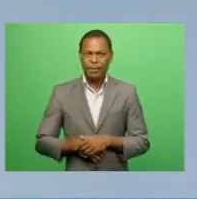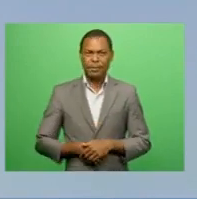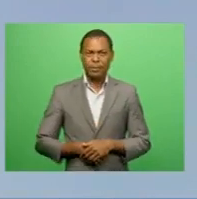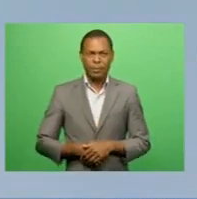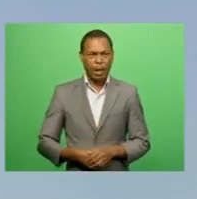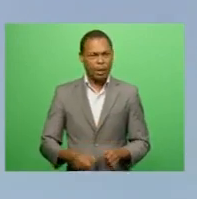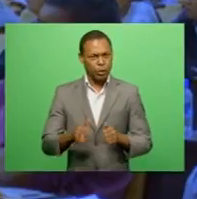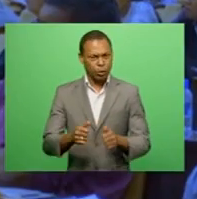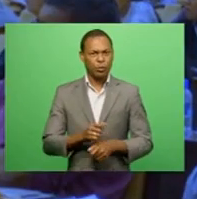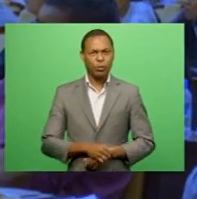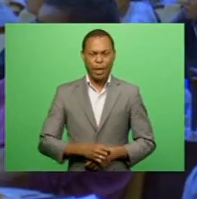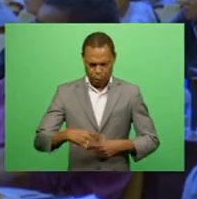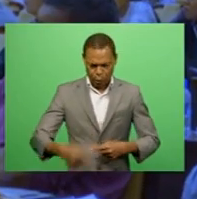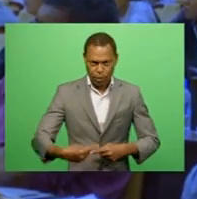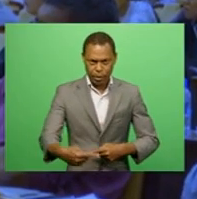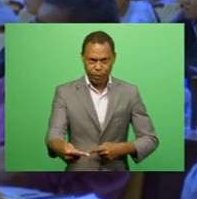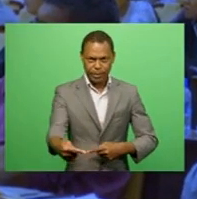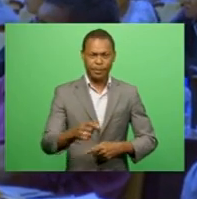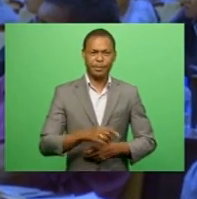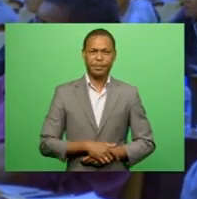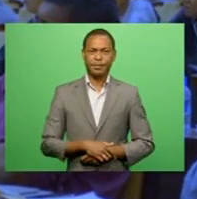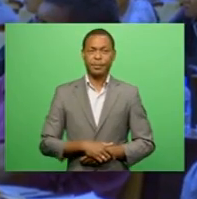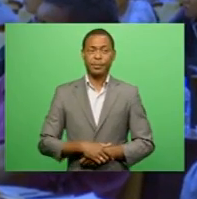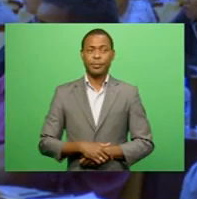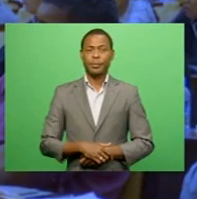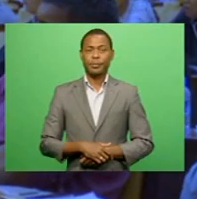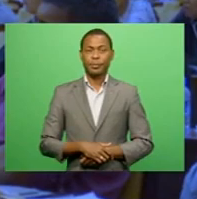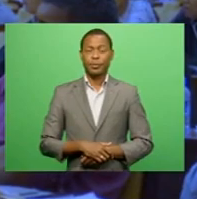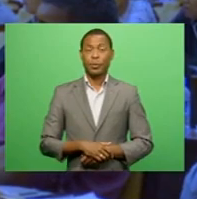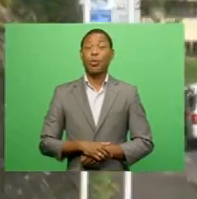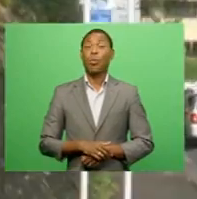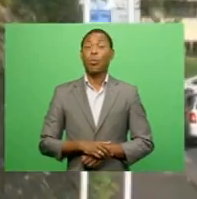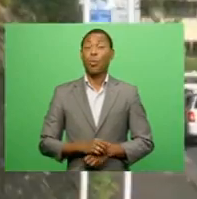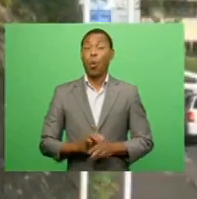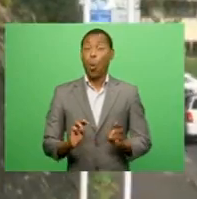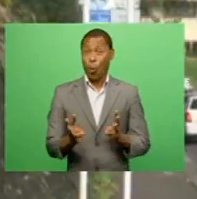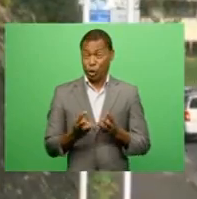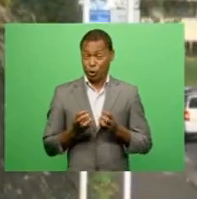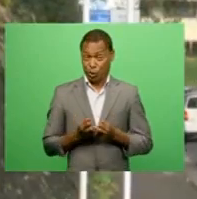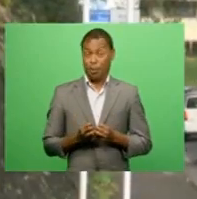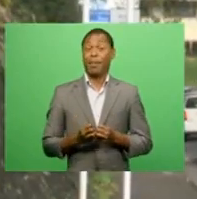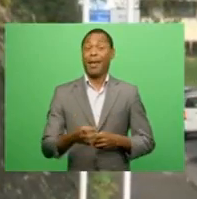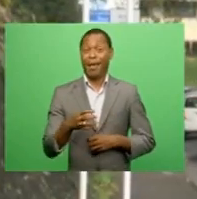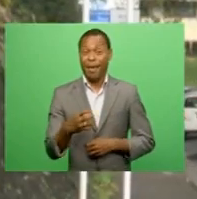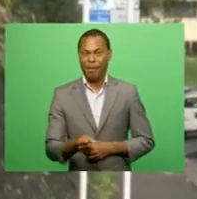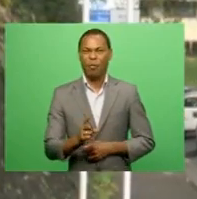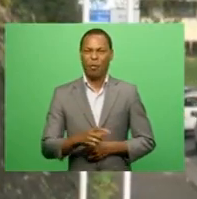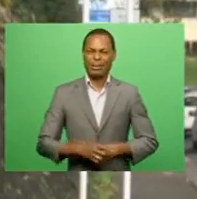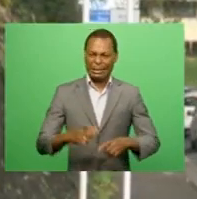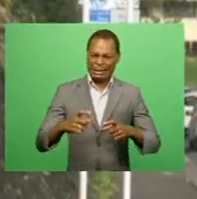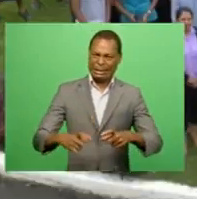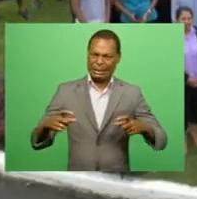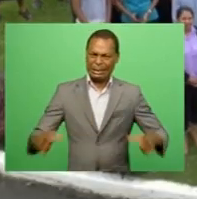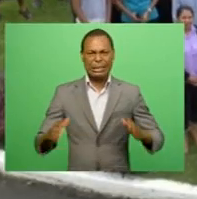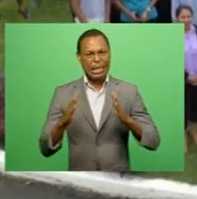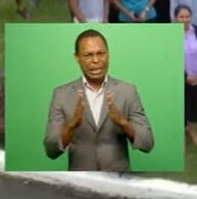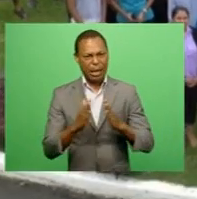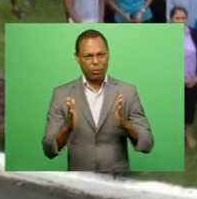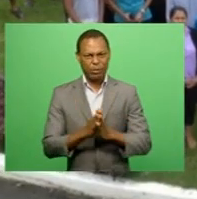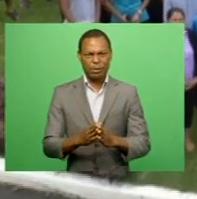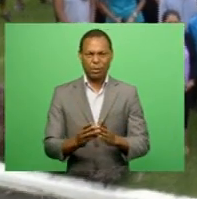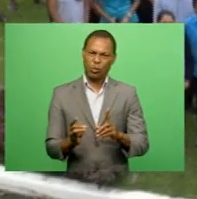and consistent. This workshop will set a benchmark for other towns and cities in terms of developing